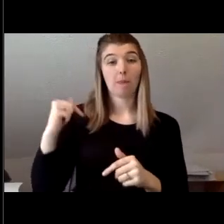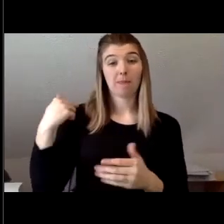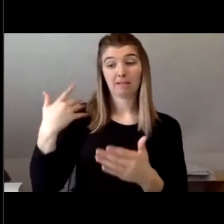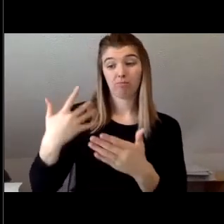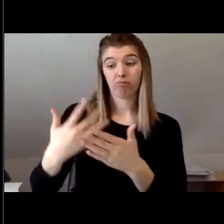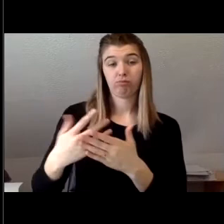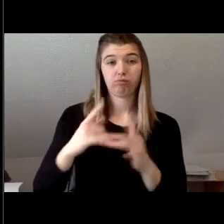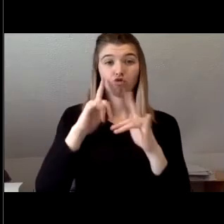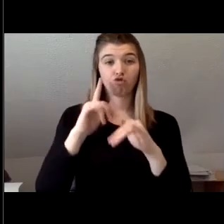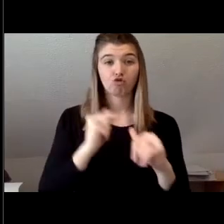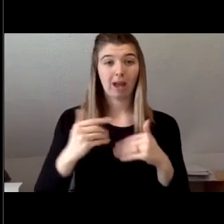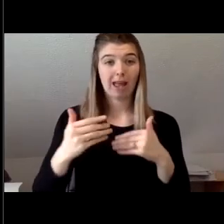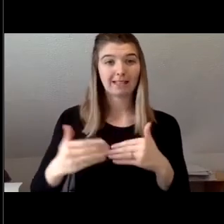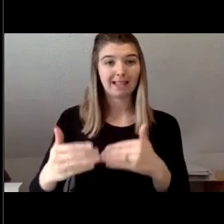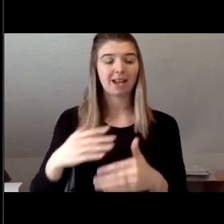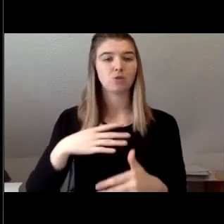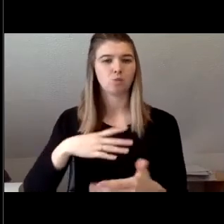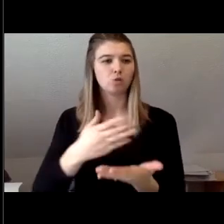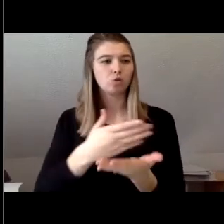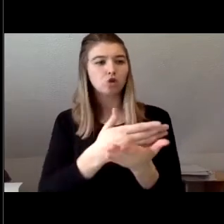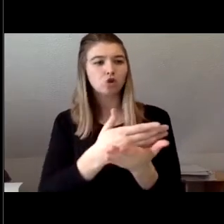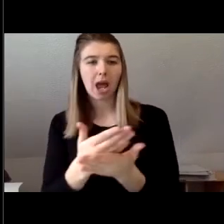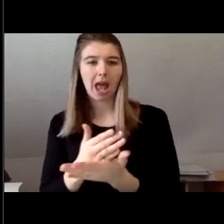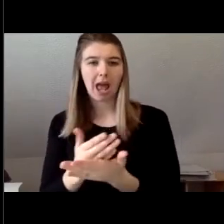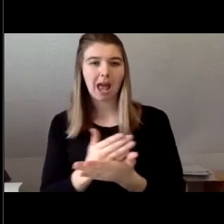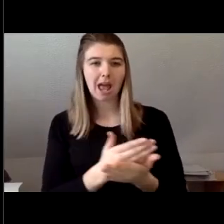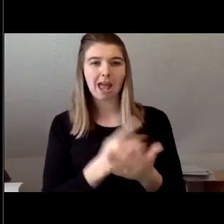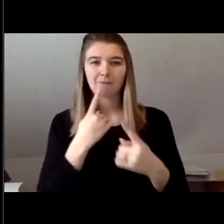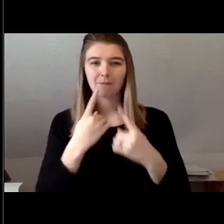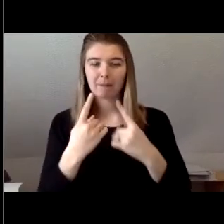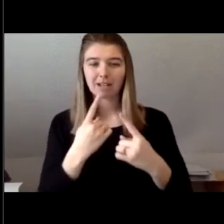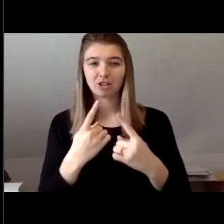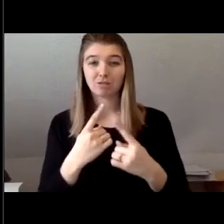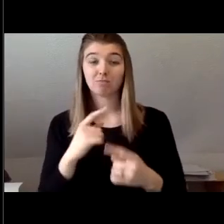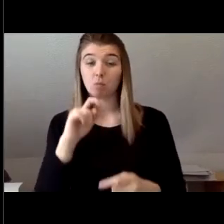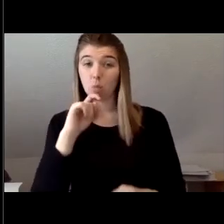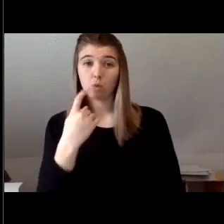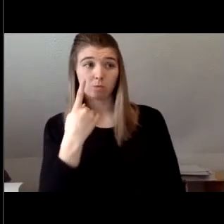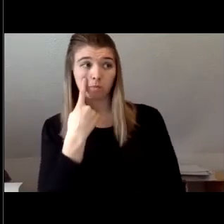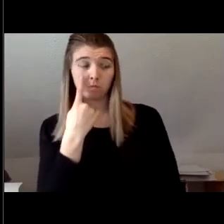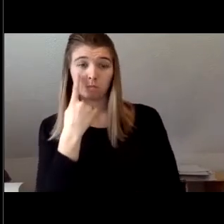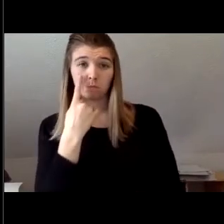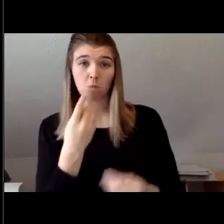to take a look there, because as they develop new tools and practices, they will be sharing them.